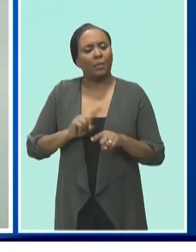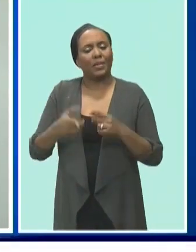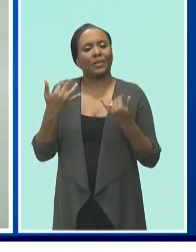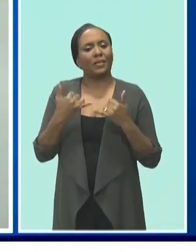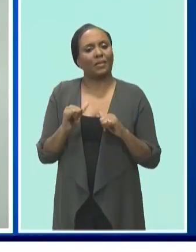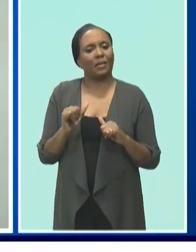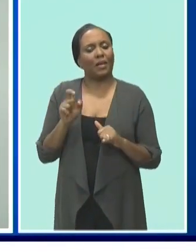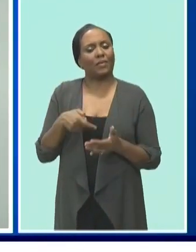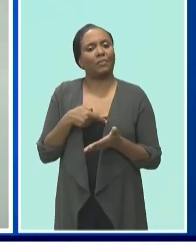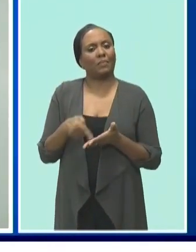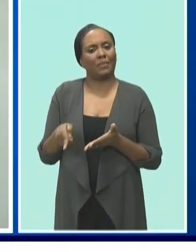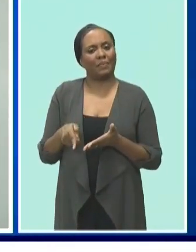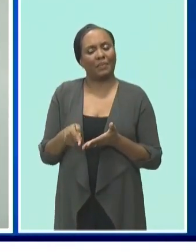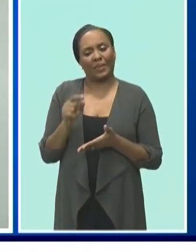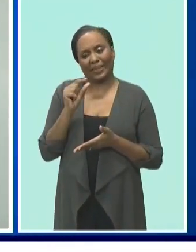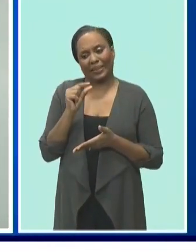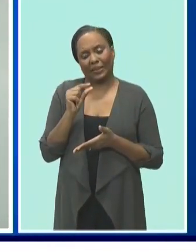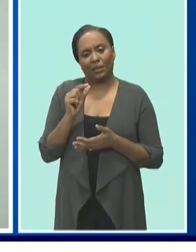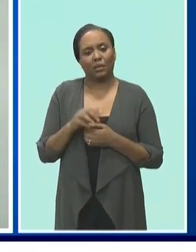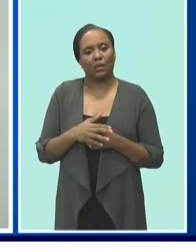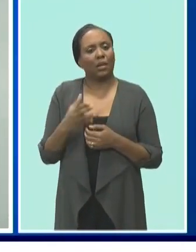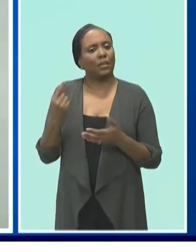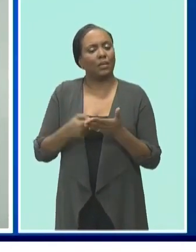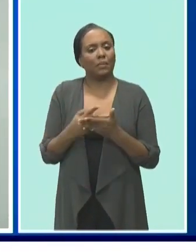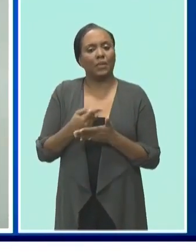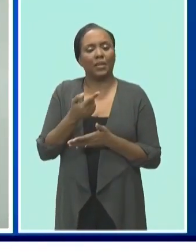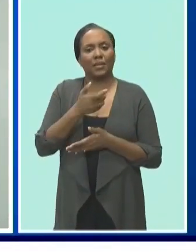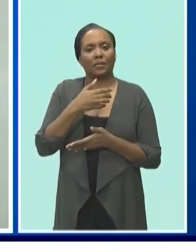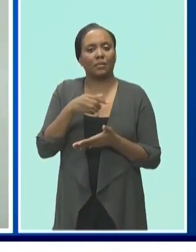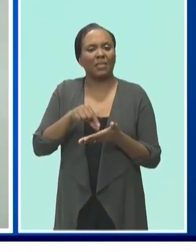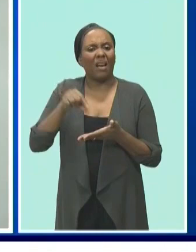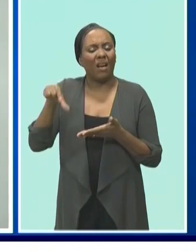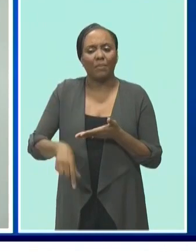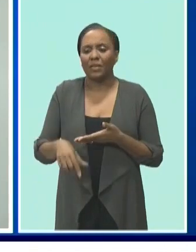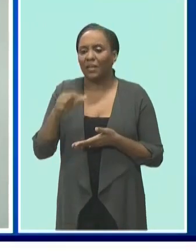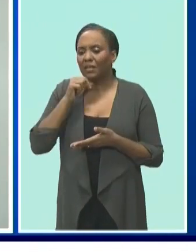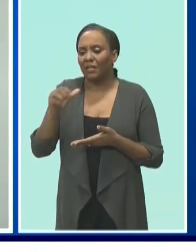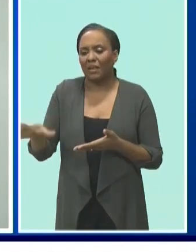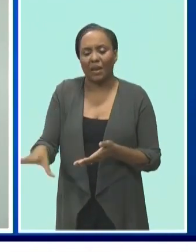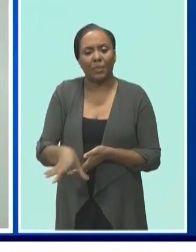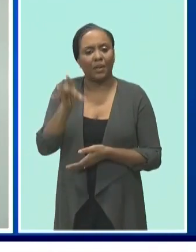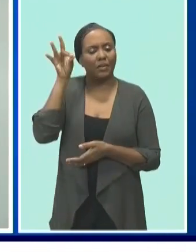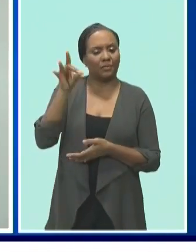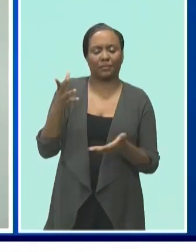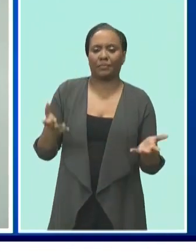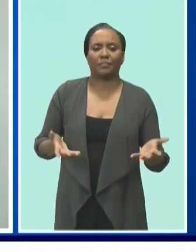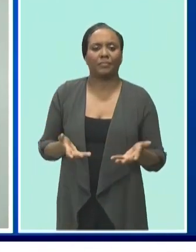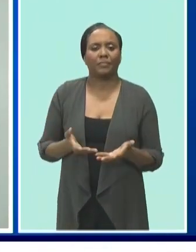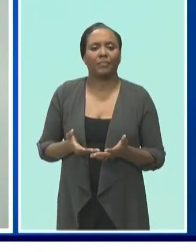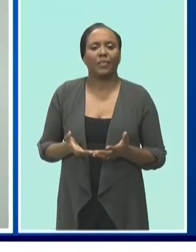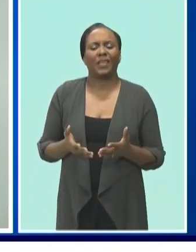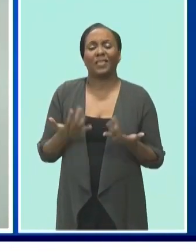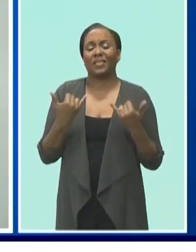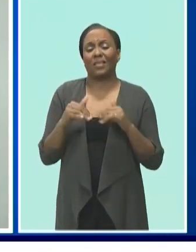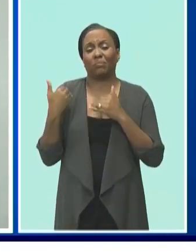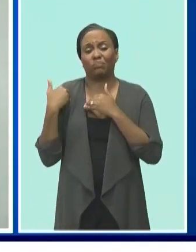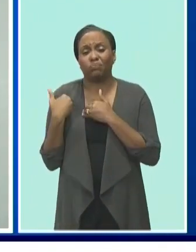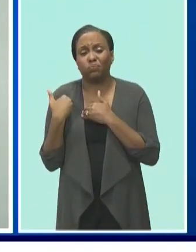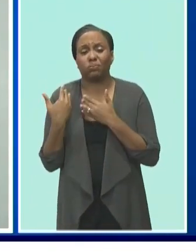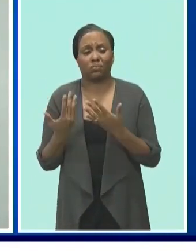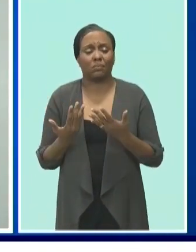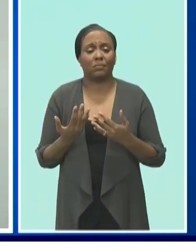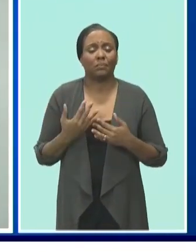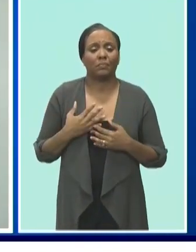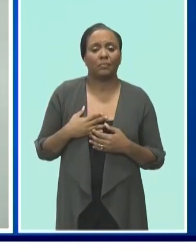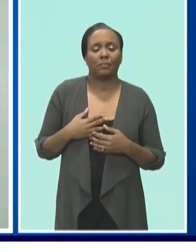many cases their own garbage collection. However, they still have the extra burden of the garbage and sewage levy.